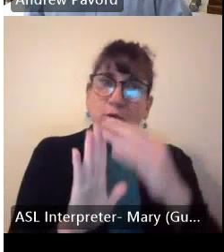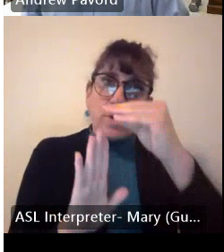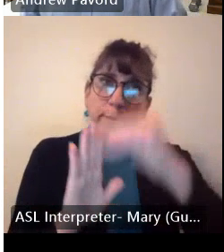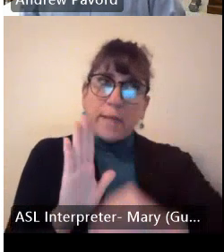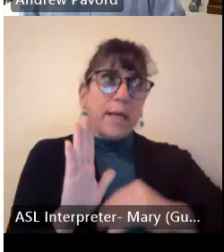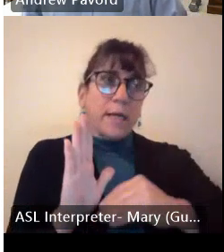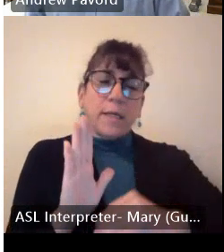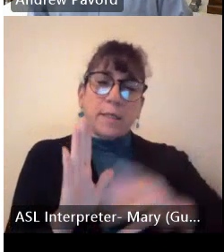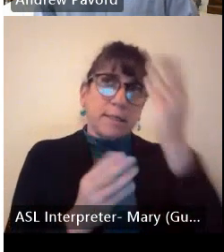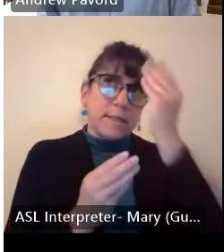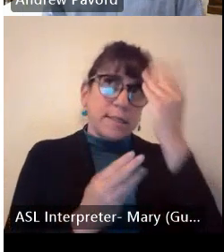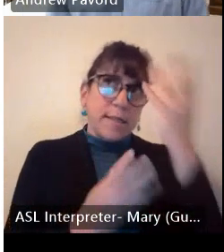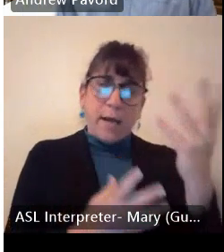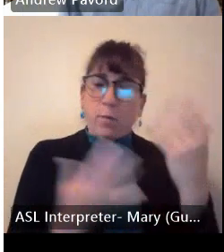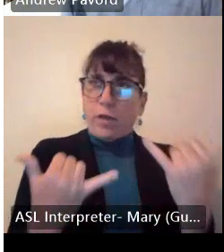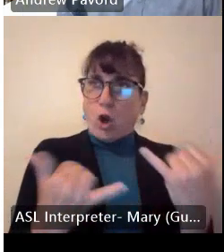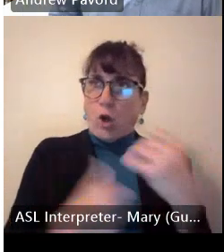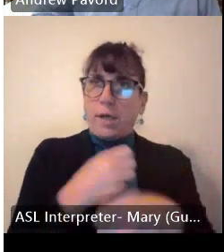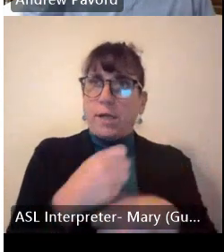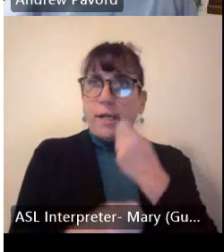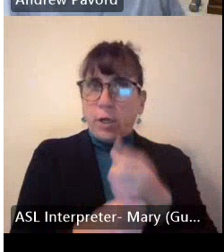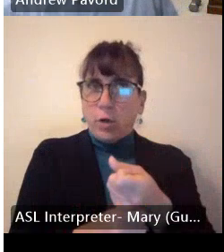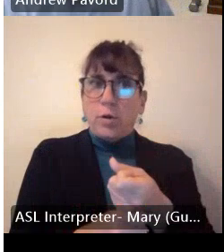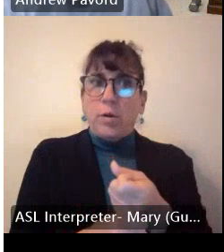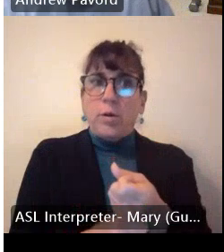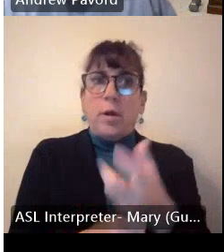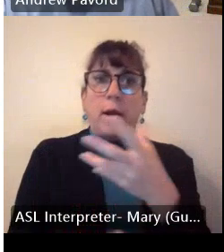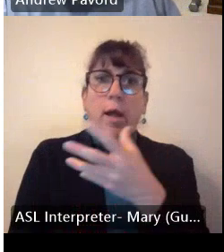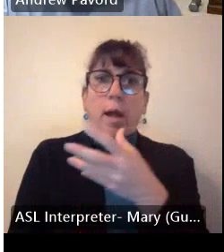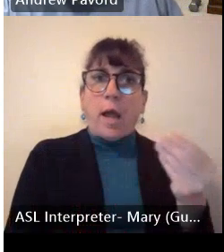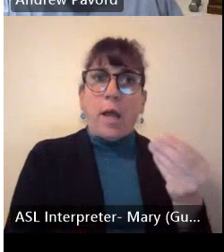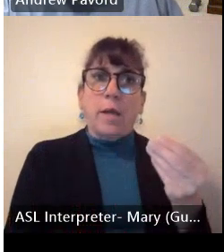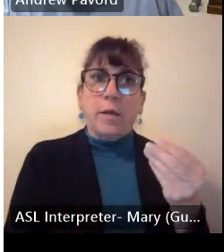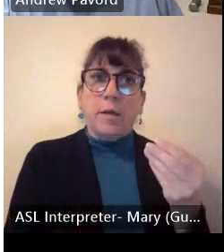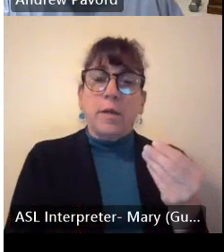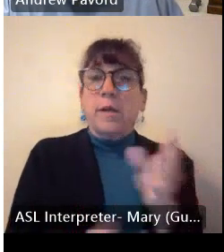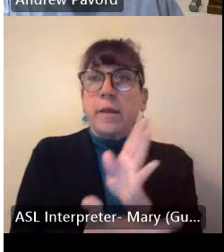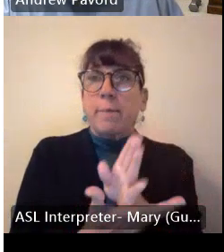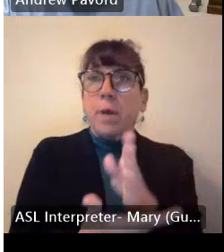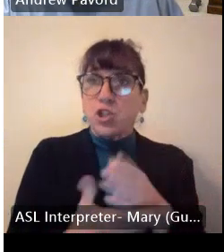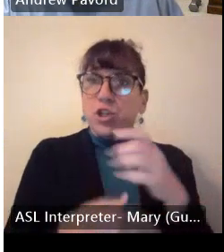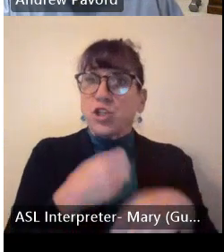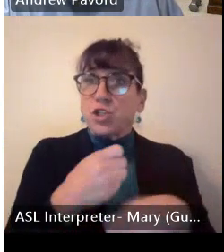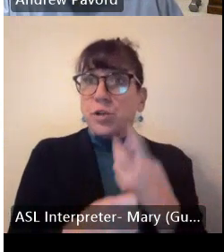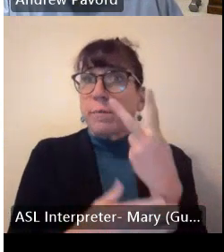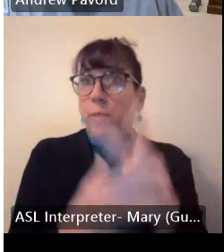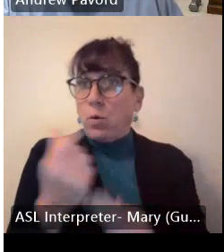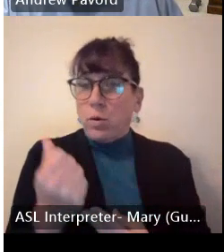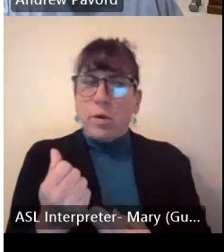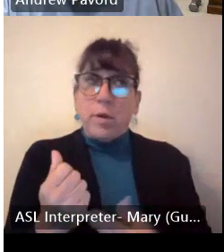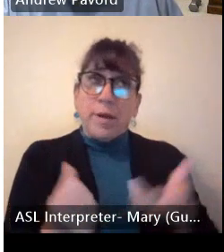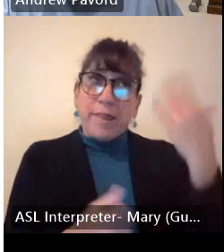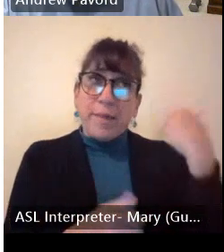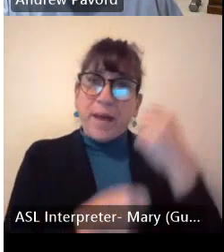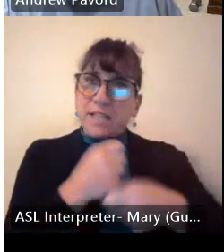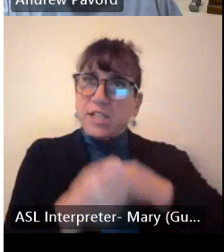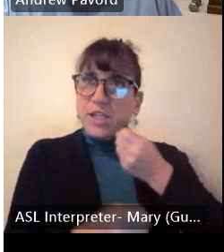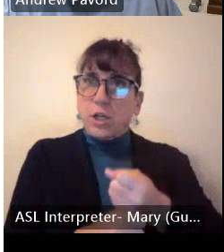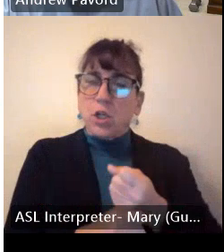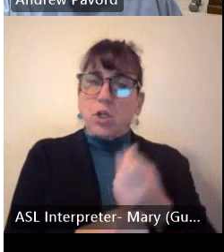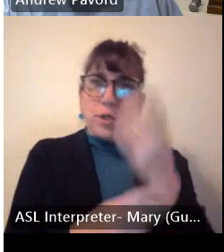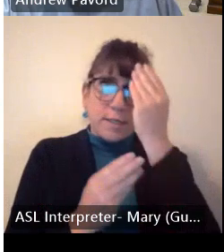data for both the current year and the budget year. The past year data